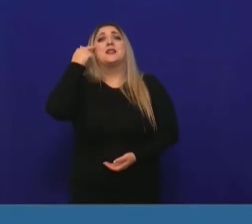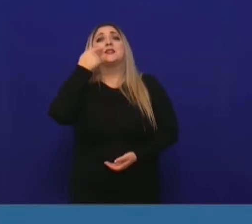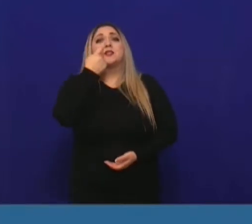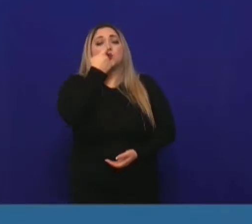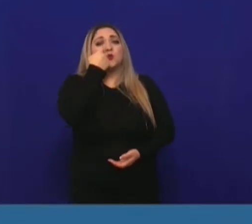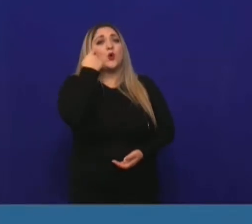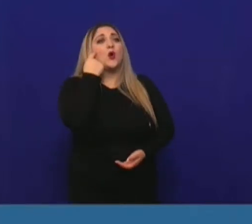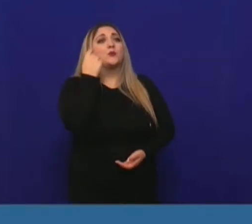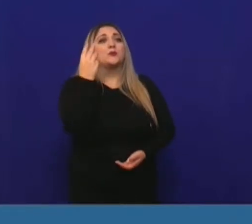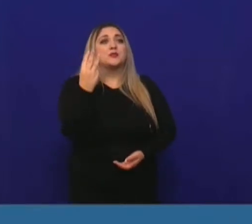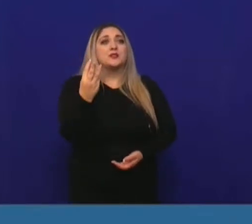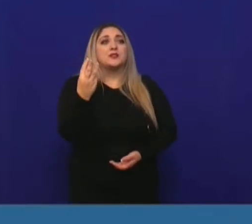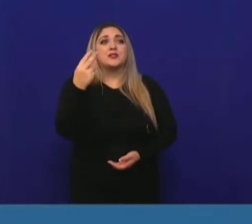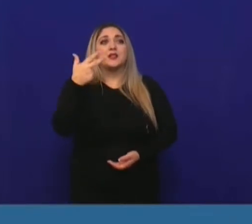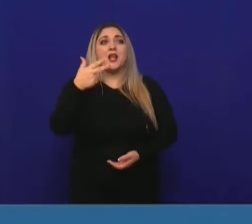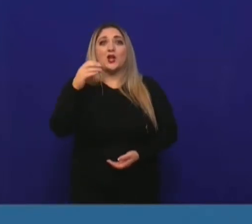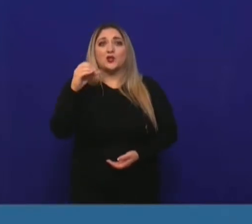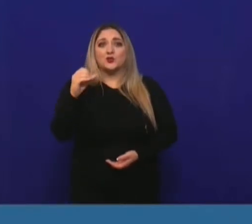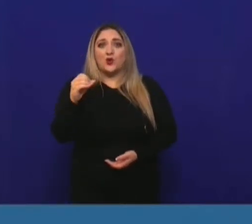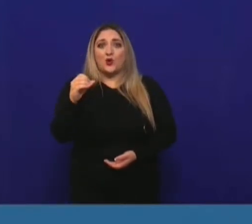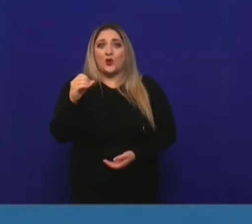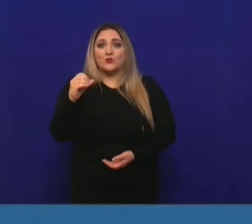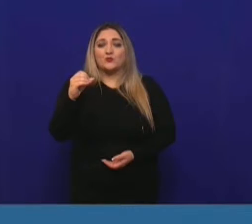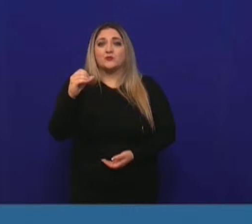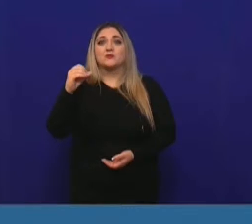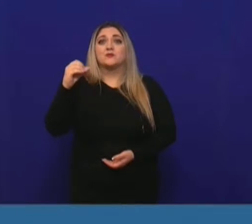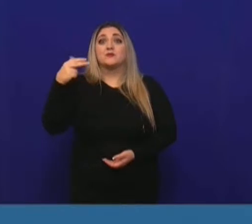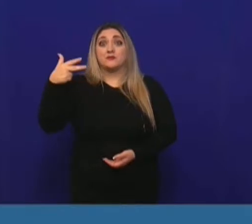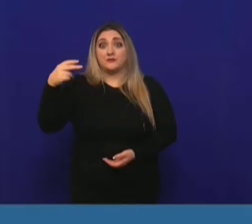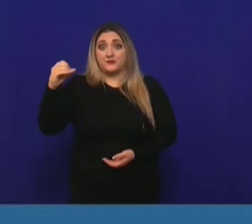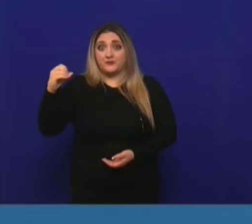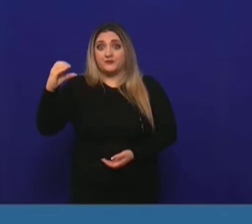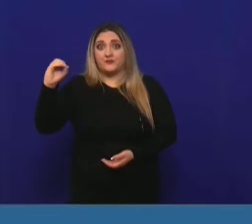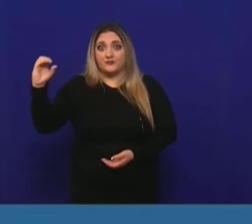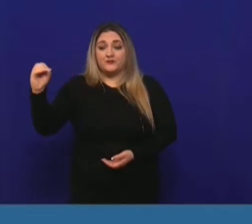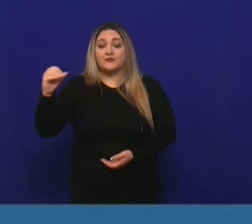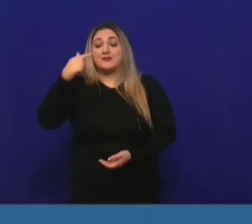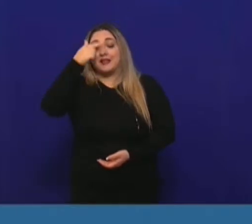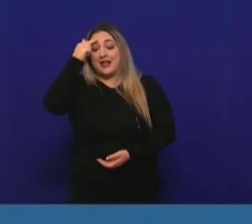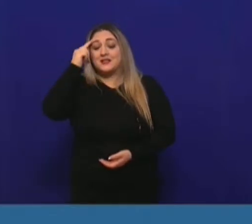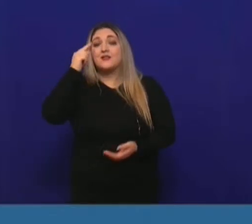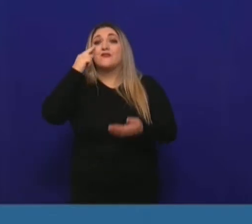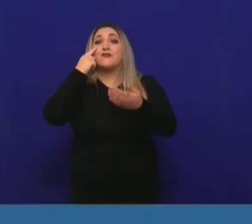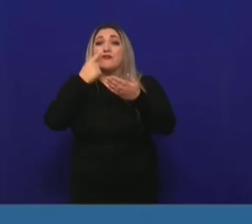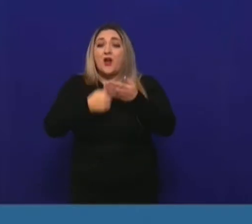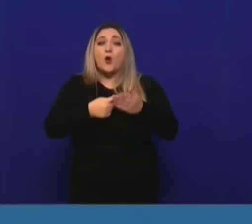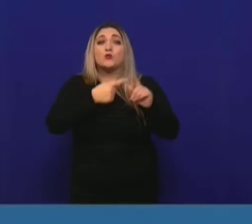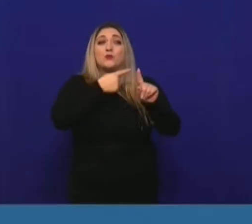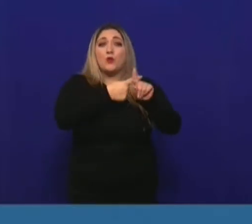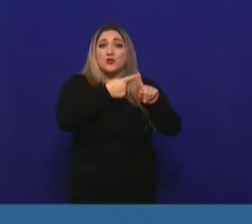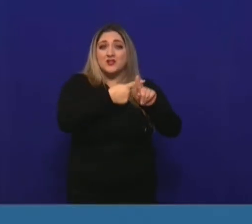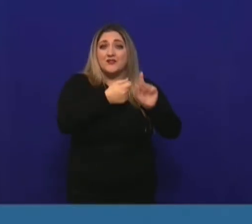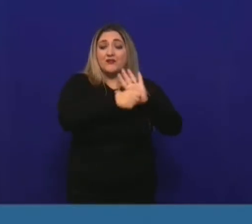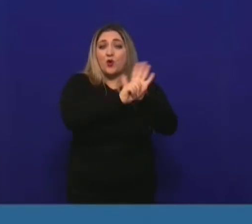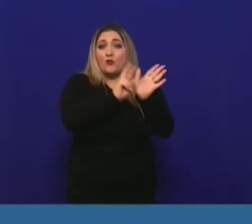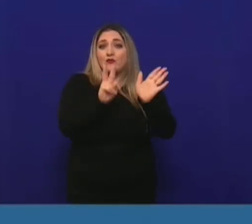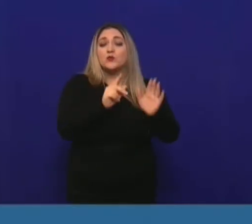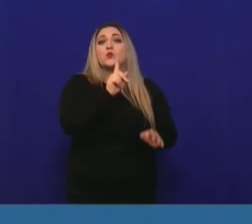had 185 cases who were positive. So the total number of cases since the beginning of this pandemic is